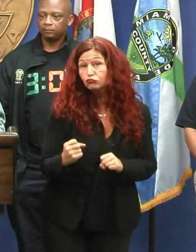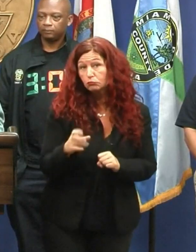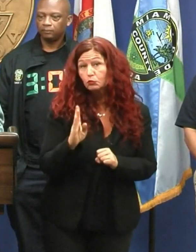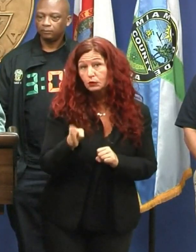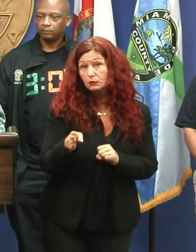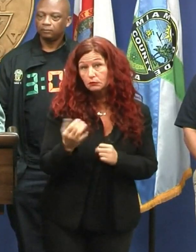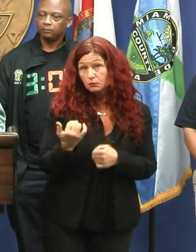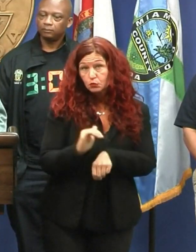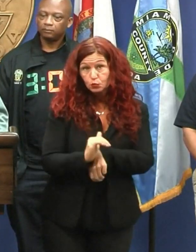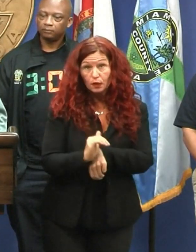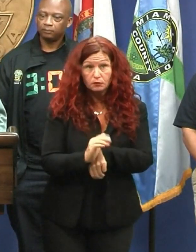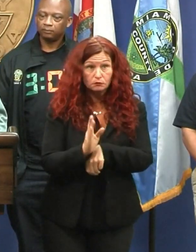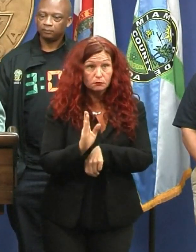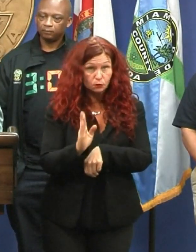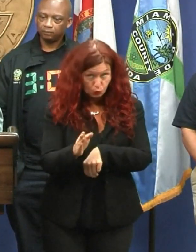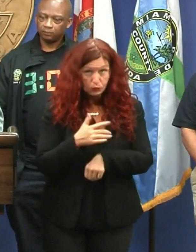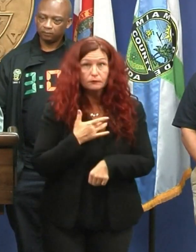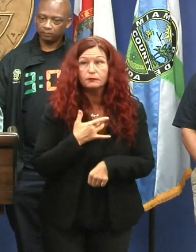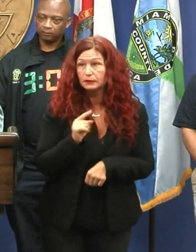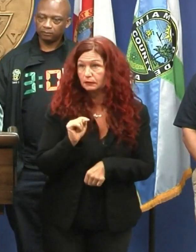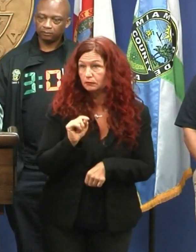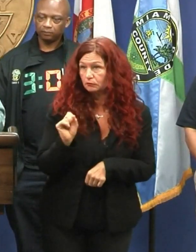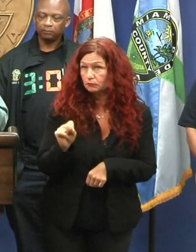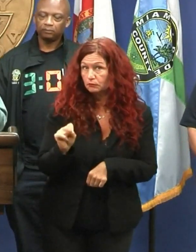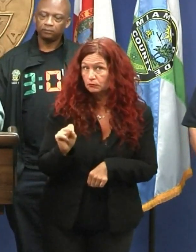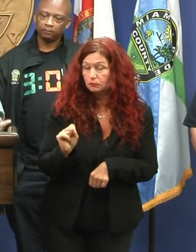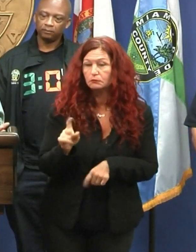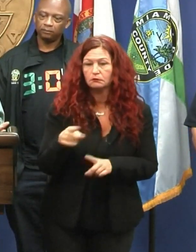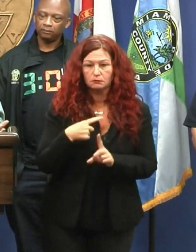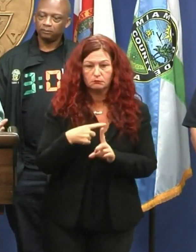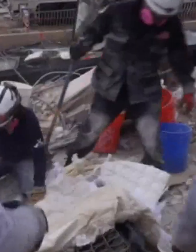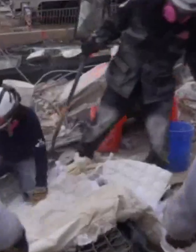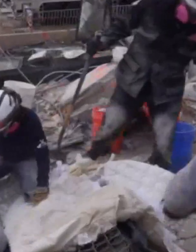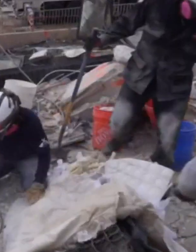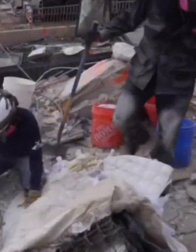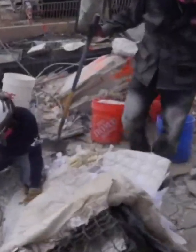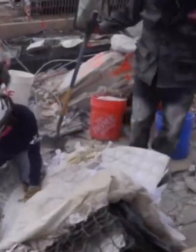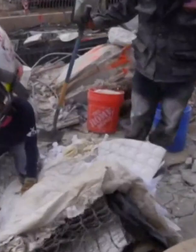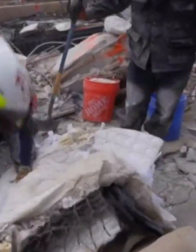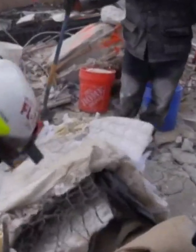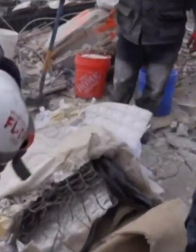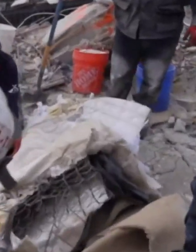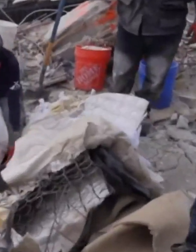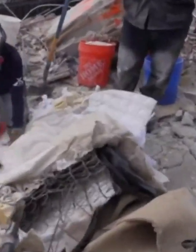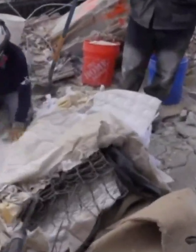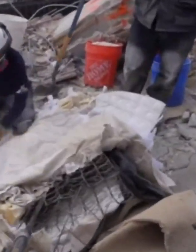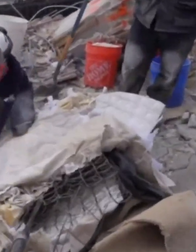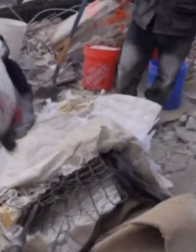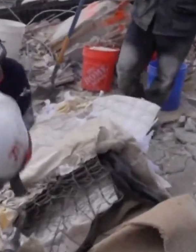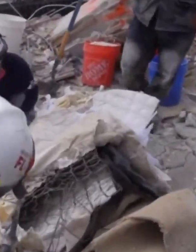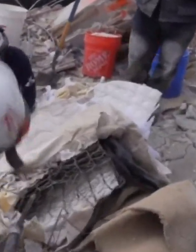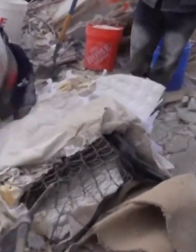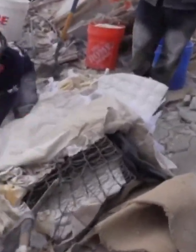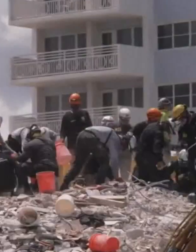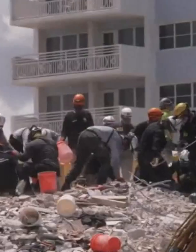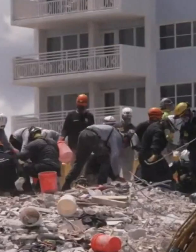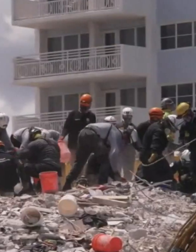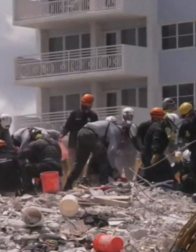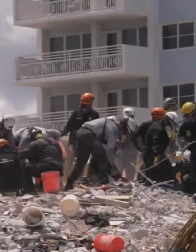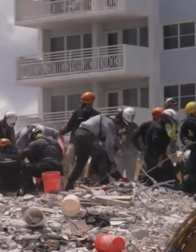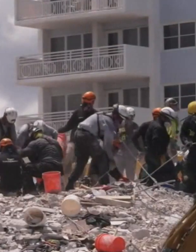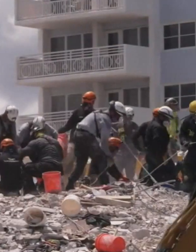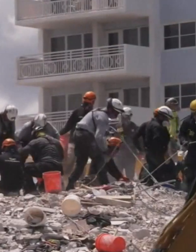across the area, as well as locally heavy rain and localized flooding. More than 100 people are still unaccounted for,